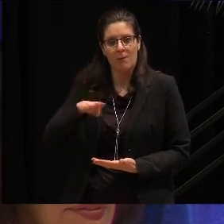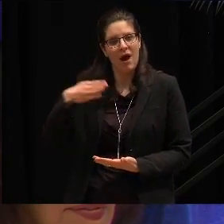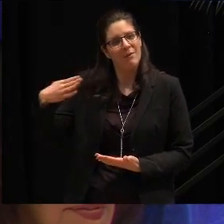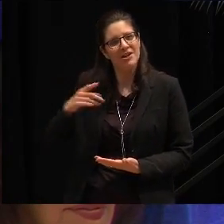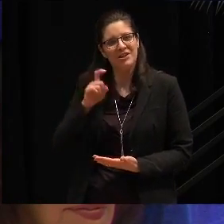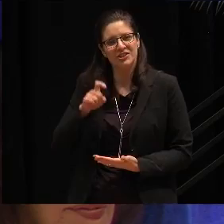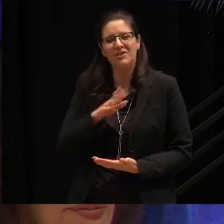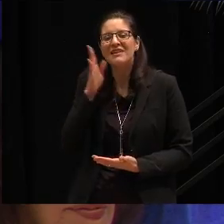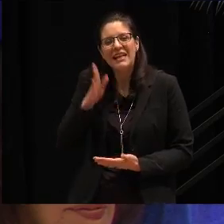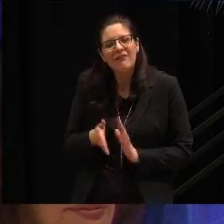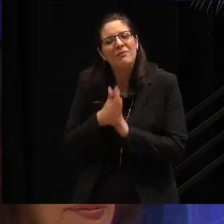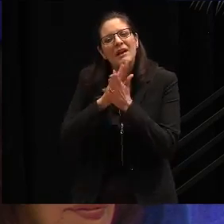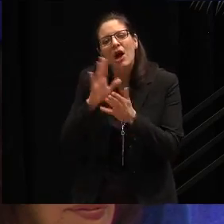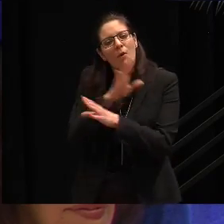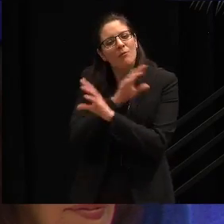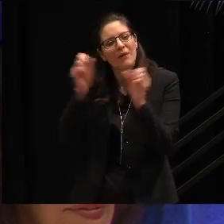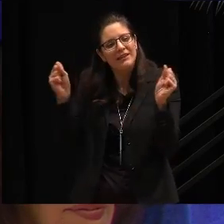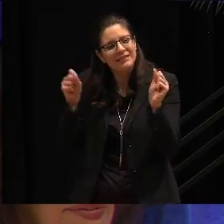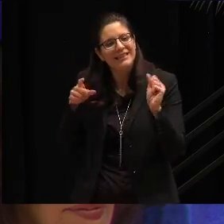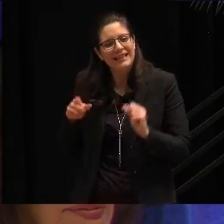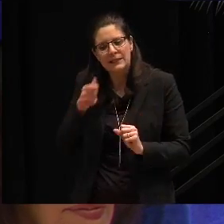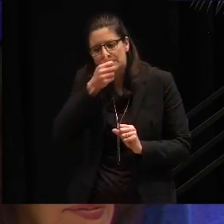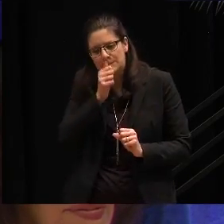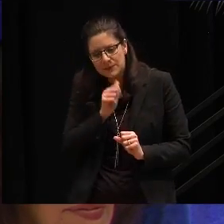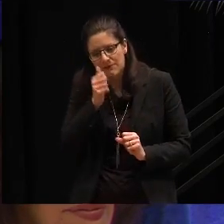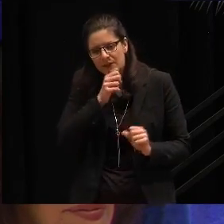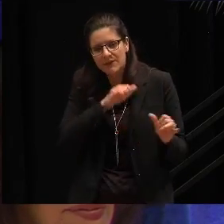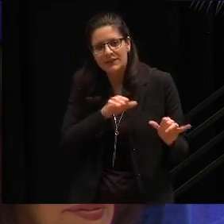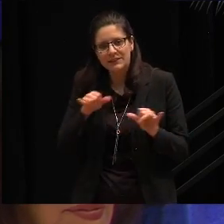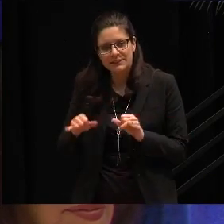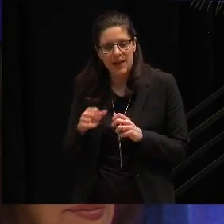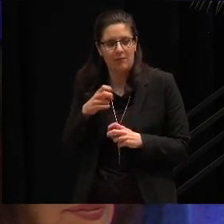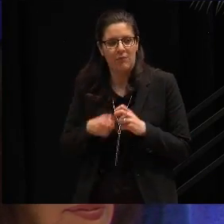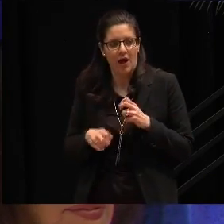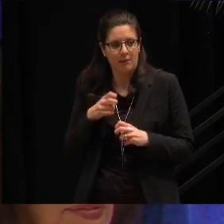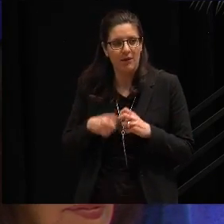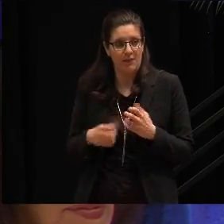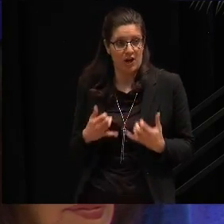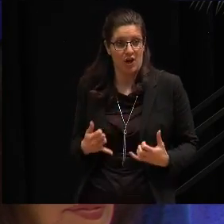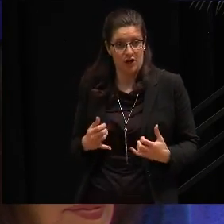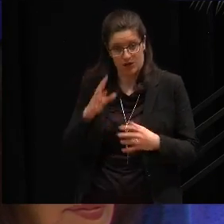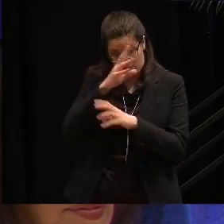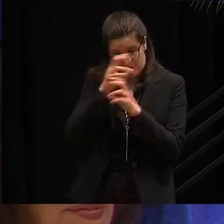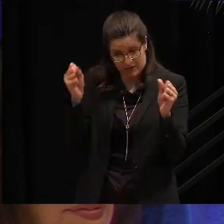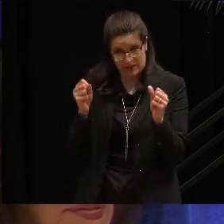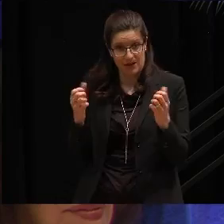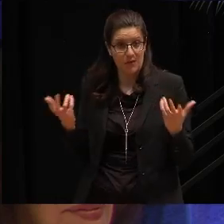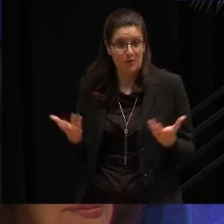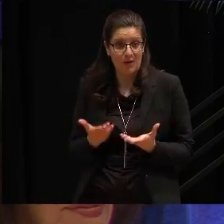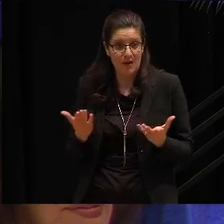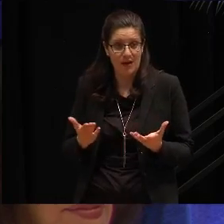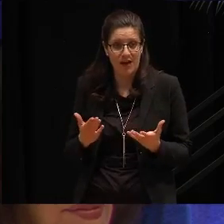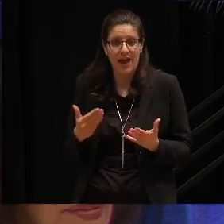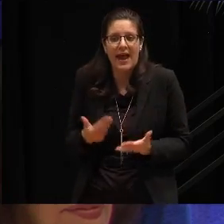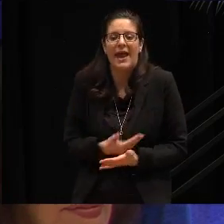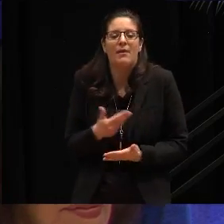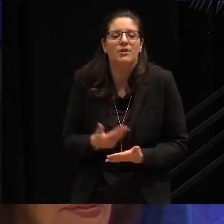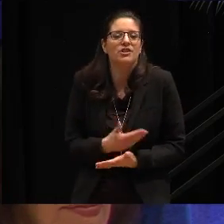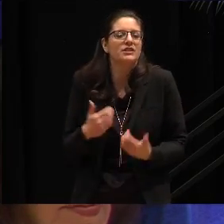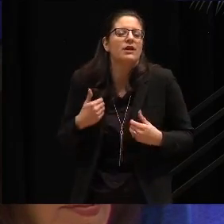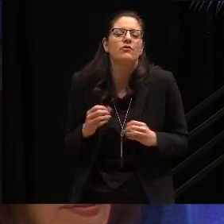have become president because he suffered from the same problem that our current president suffers from, and that is amateurs have